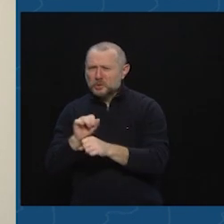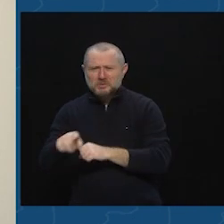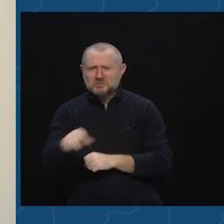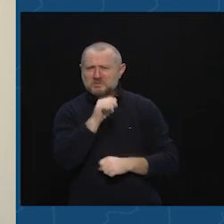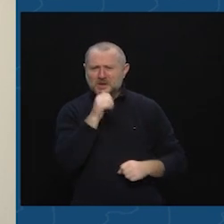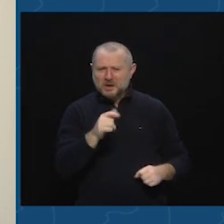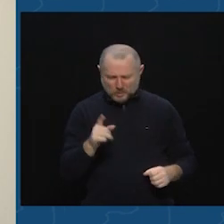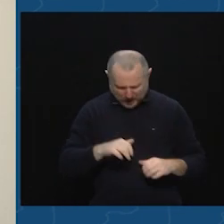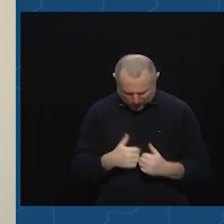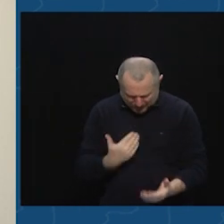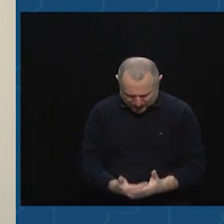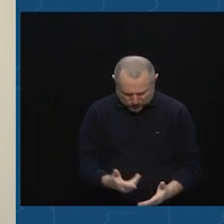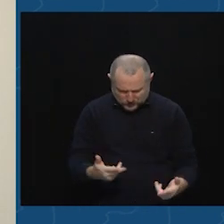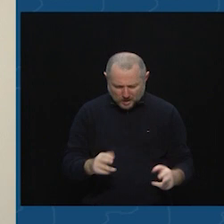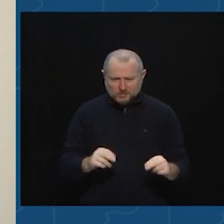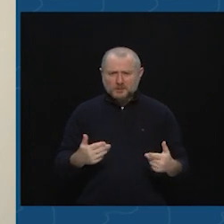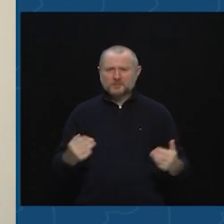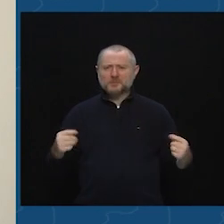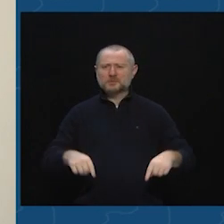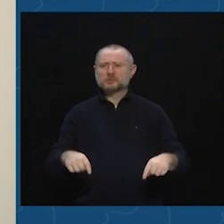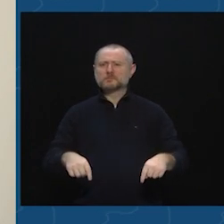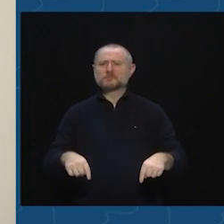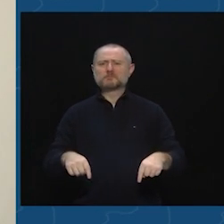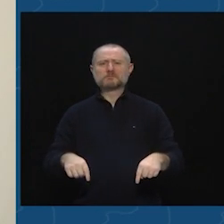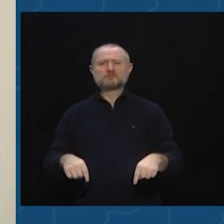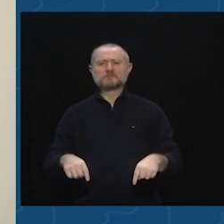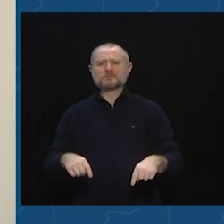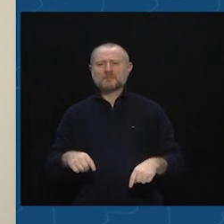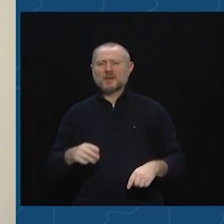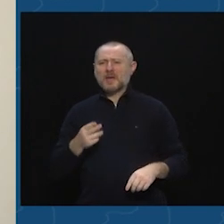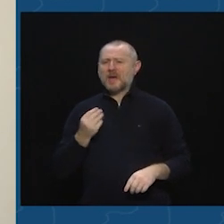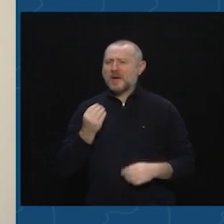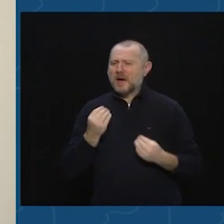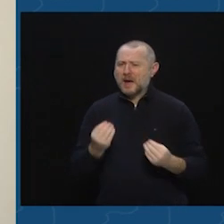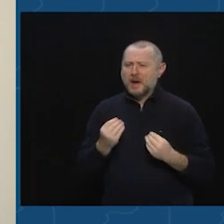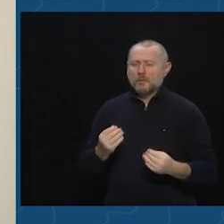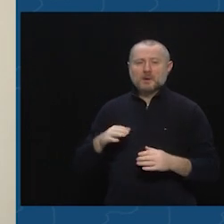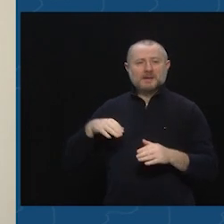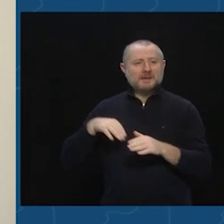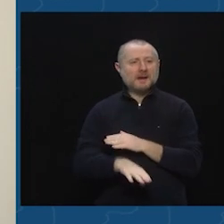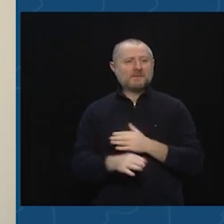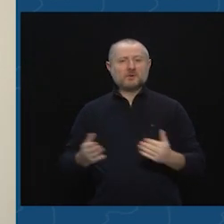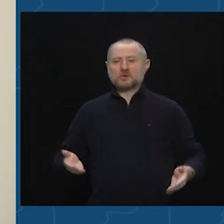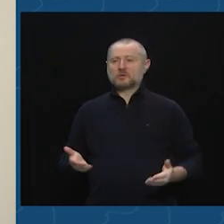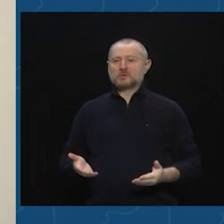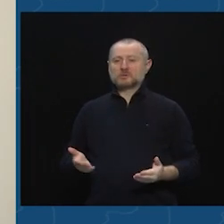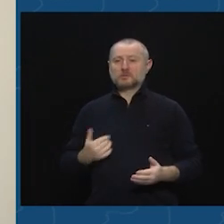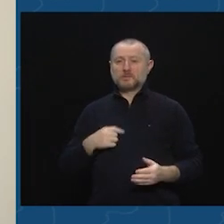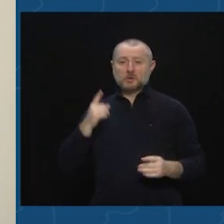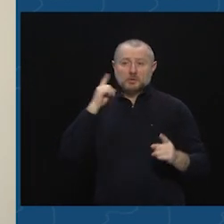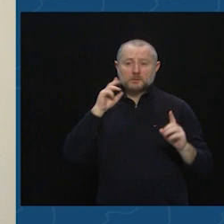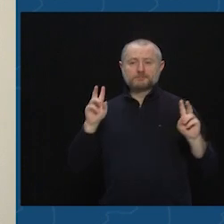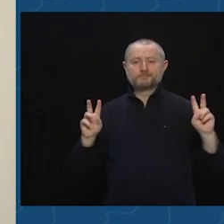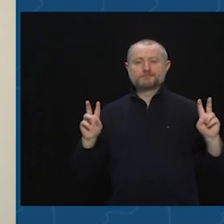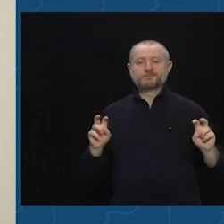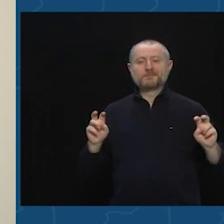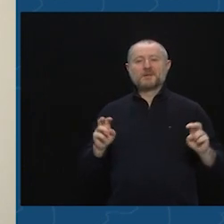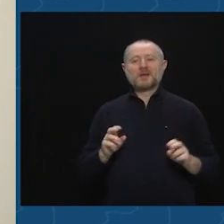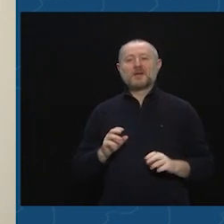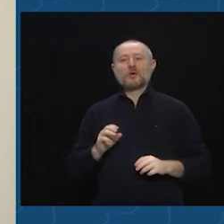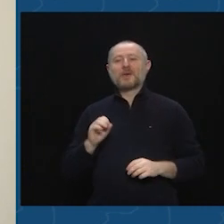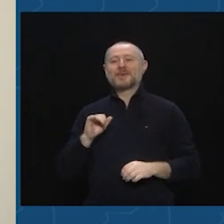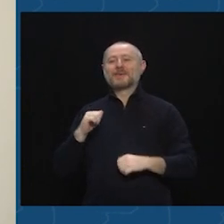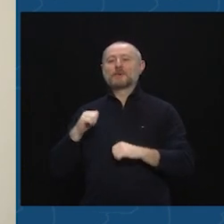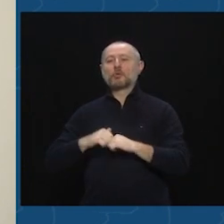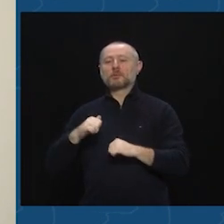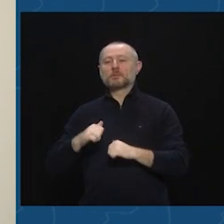ponder is, how is it getting here? You know, I've heard so much about an iron pipeline. Well, is that the case? Is it an iron pipeline, or is it more